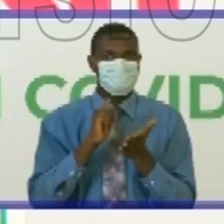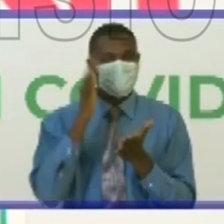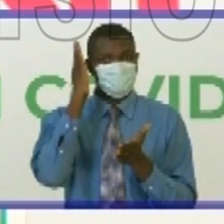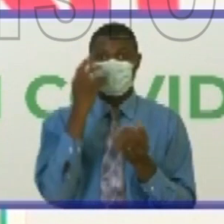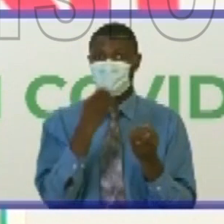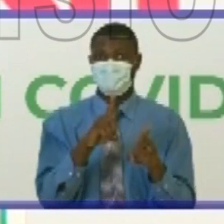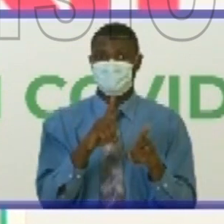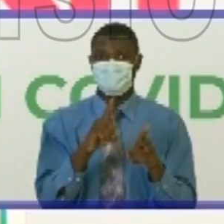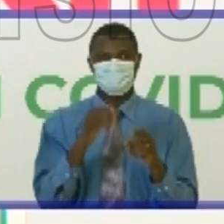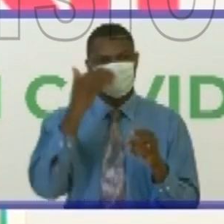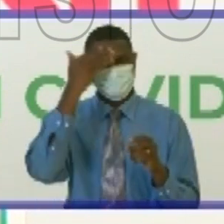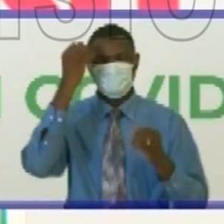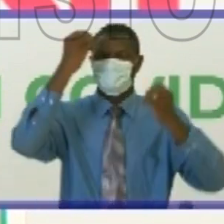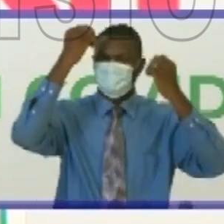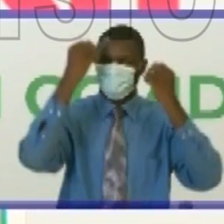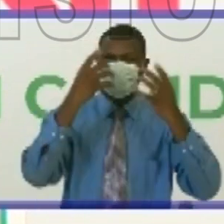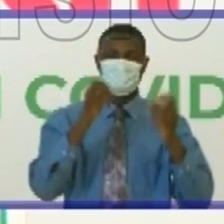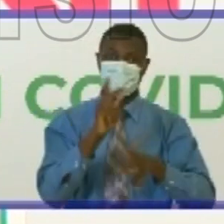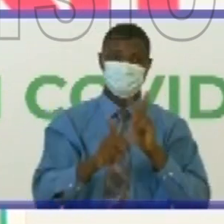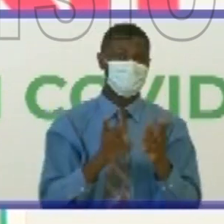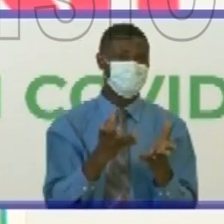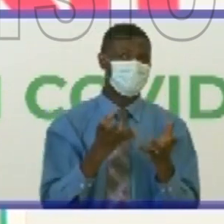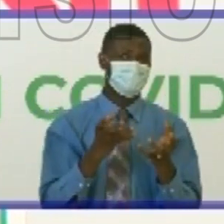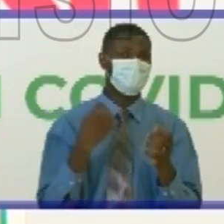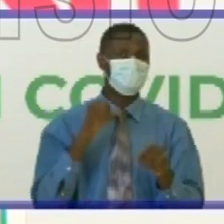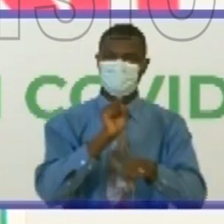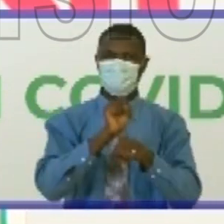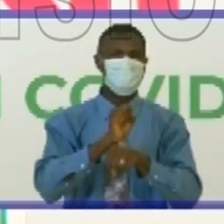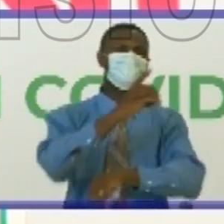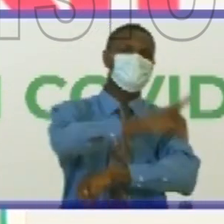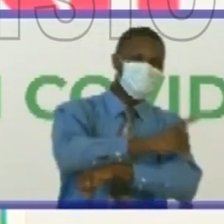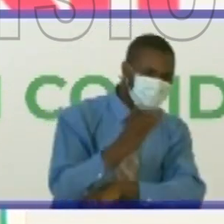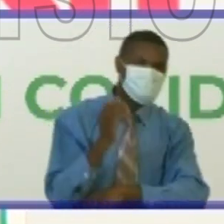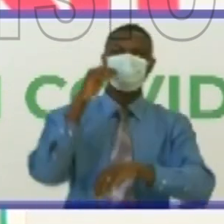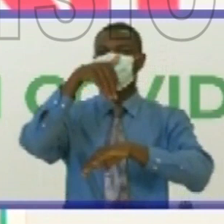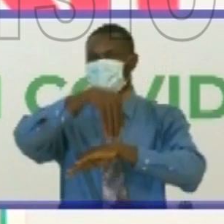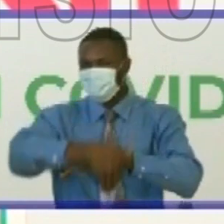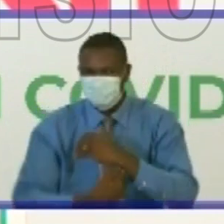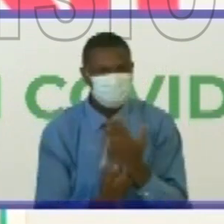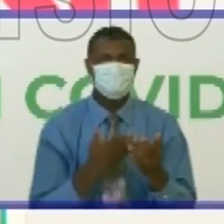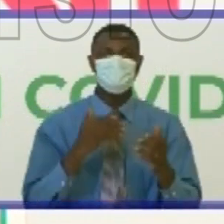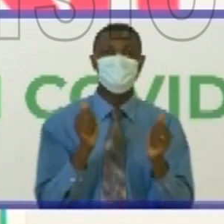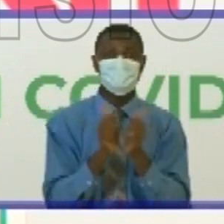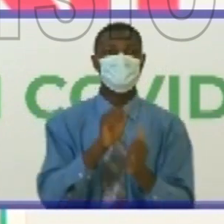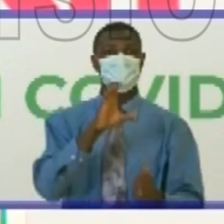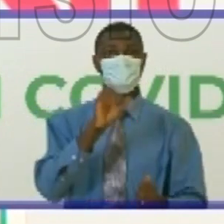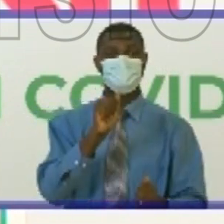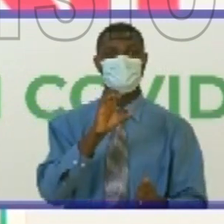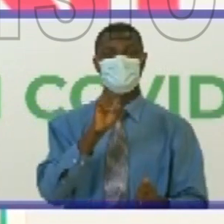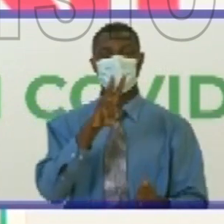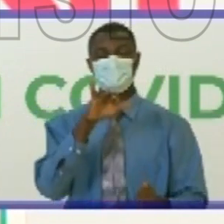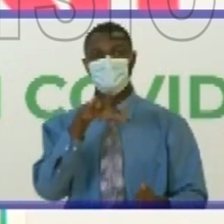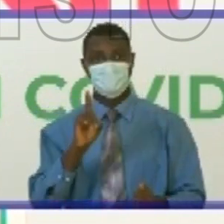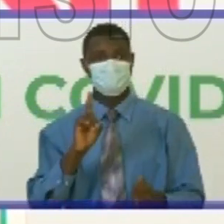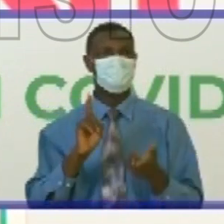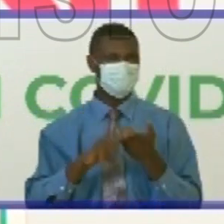been significant. We are working day and night with our partners, CarCovid, through their IT units to